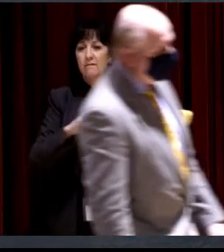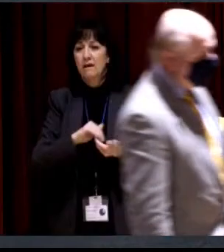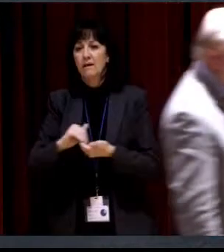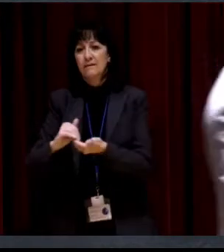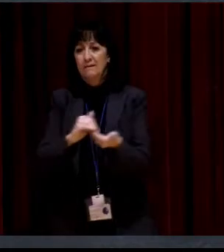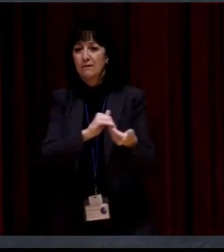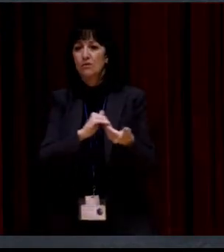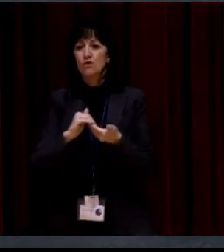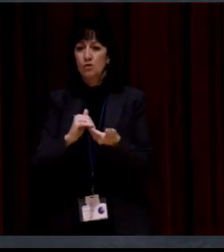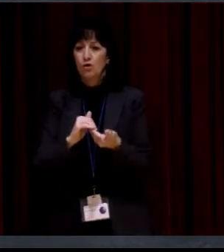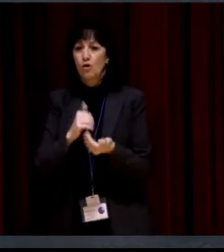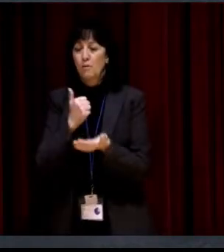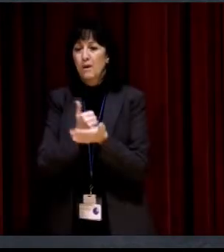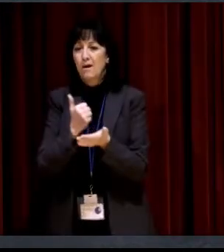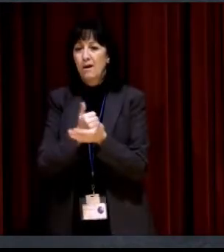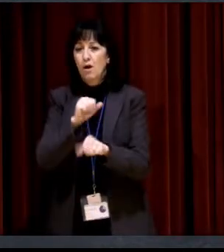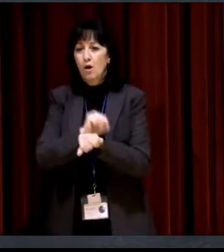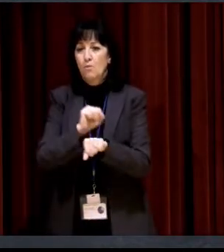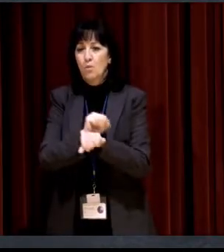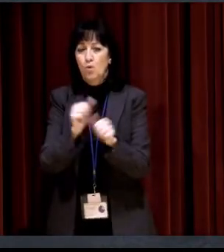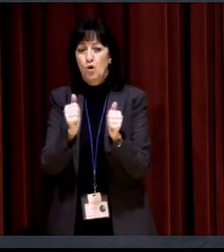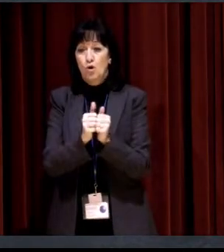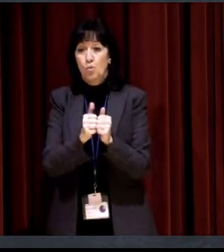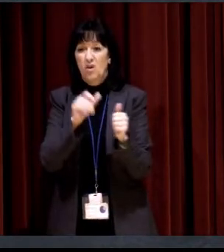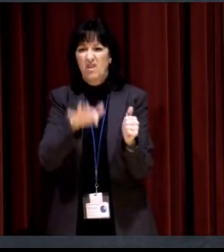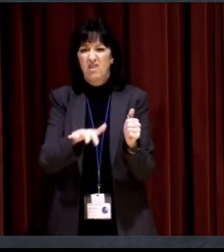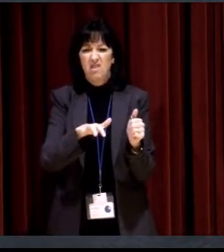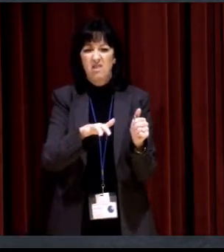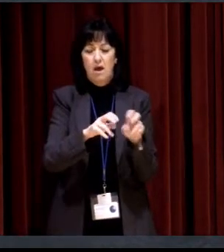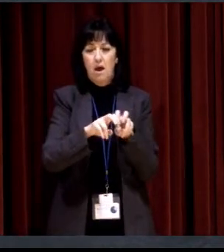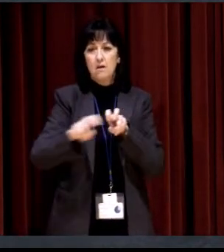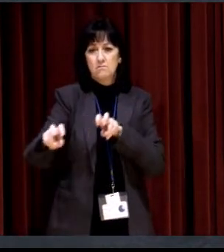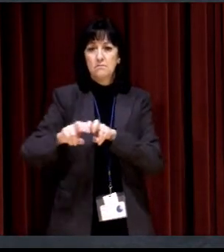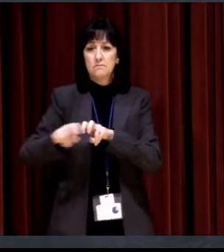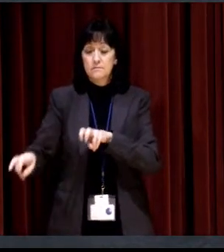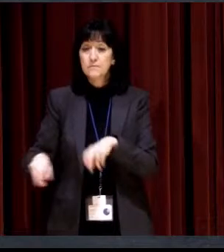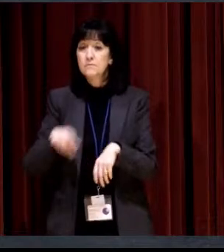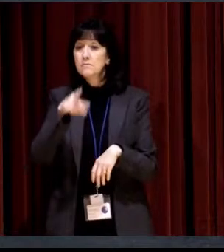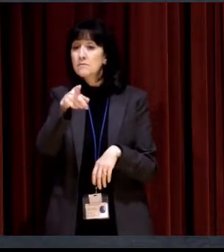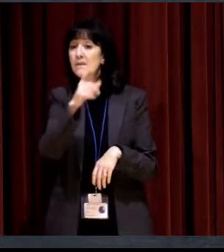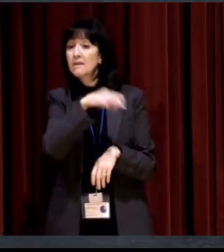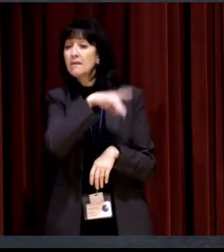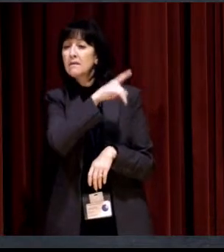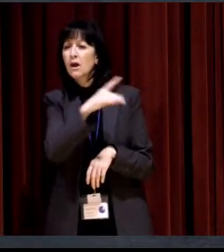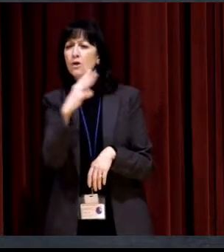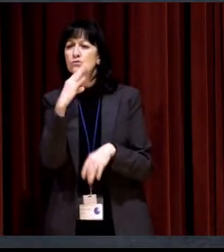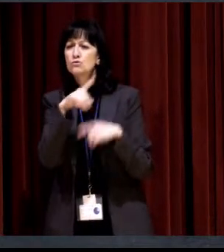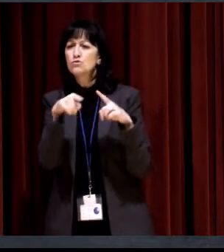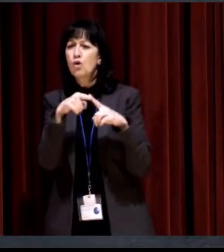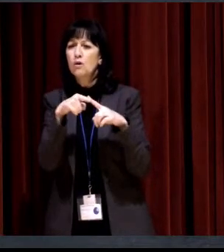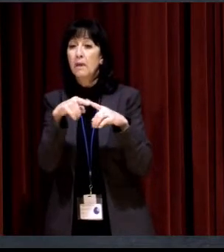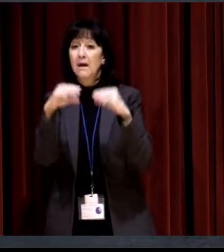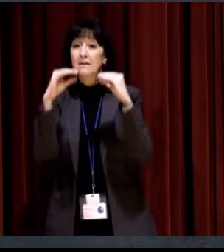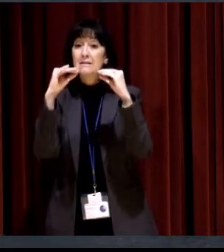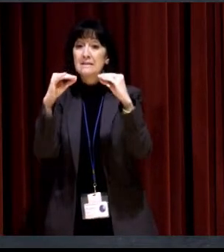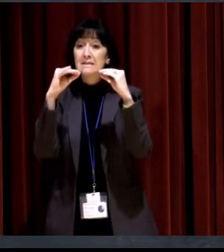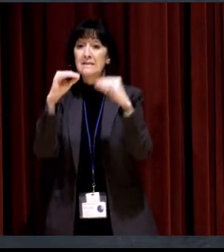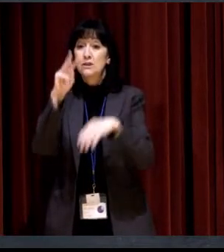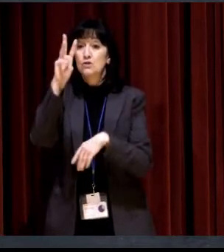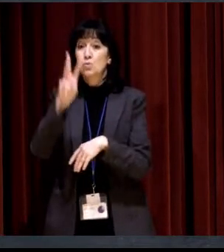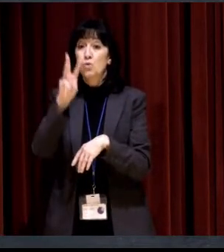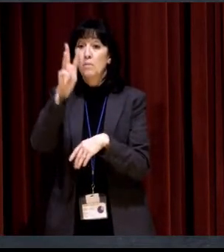bodies. Okay, thanks. So can we then talk to the Teach Wilmington Fund that was also on the slide, and it